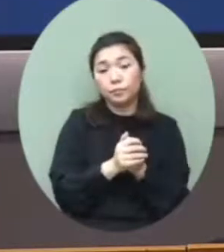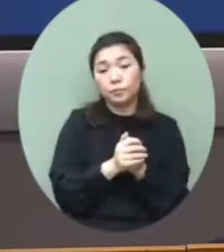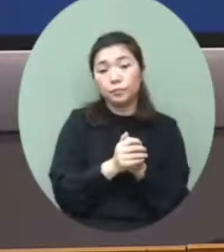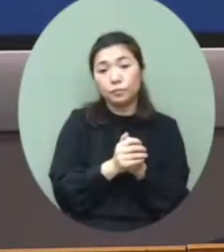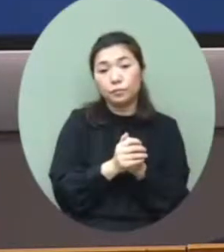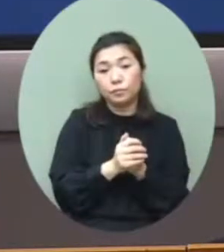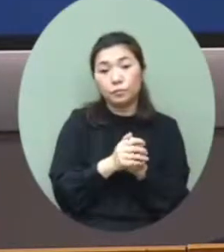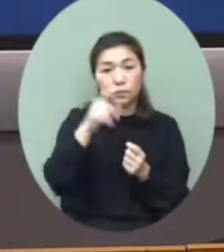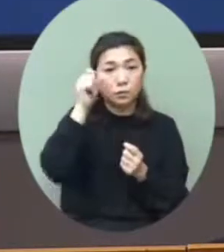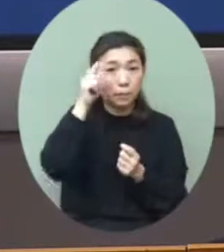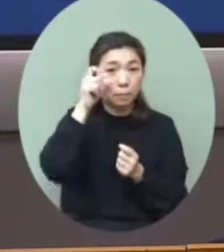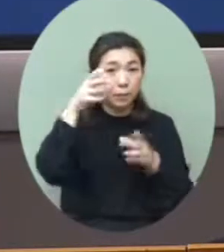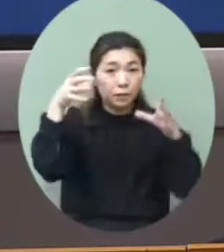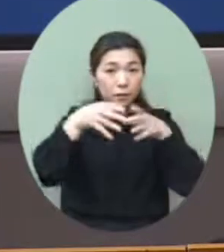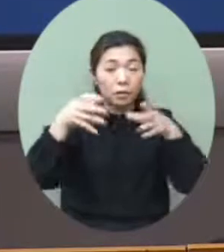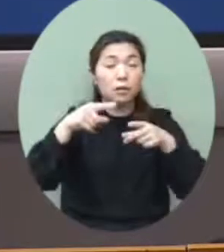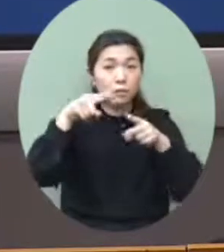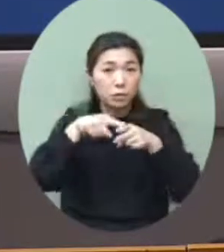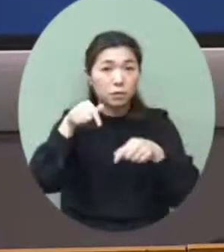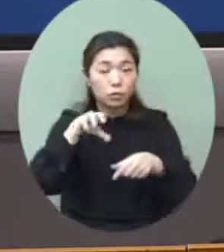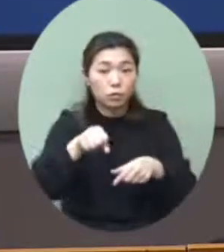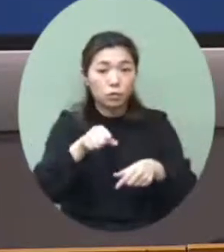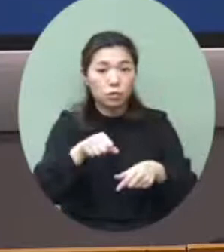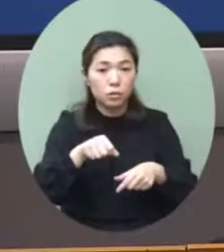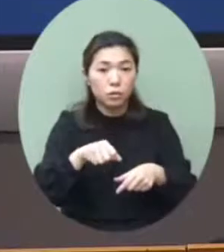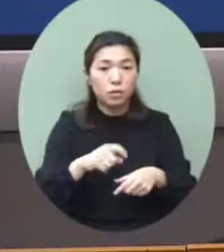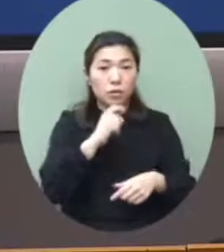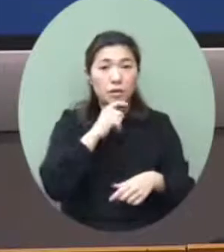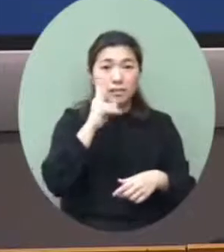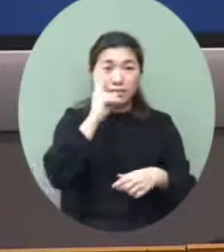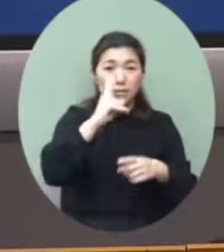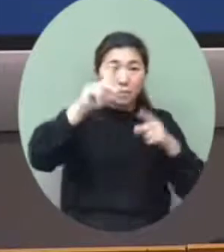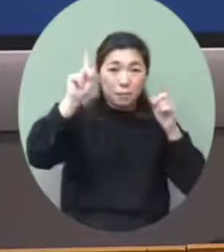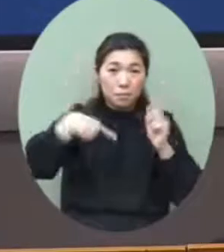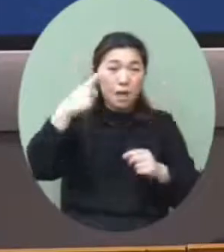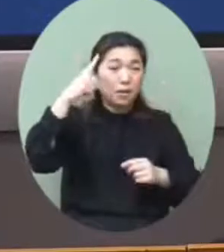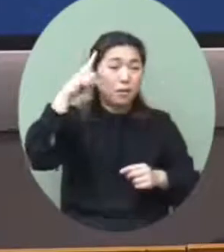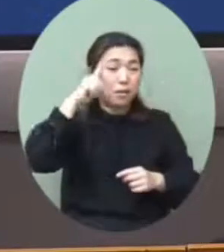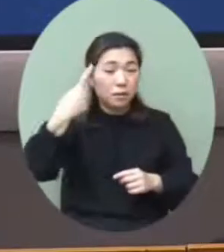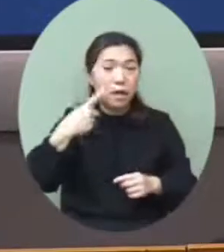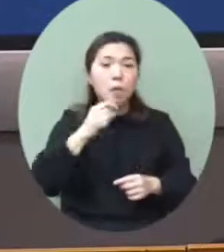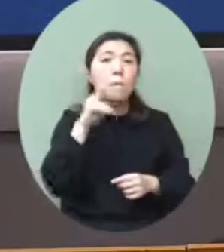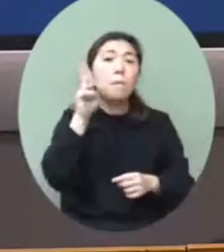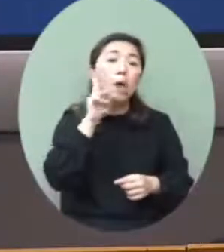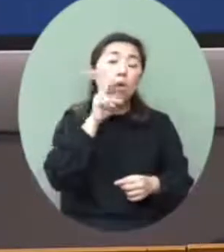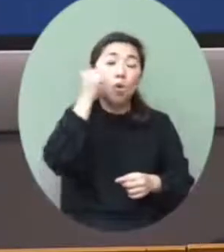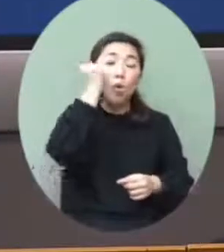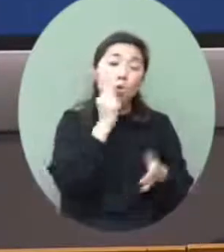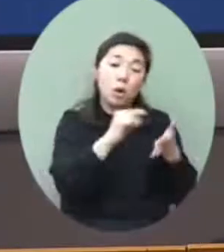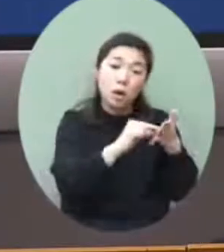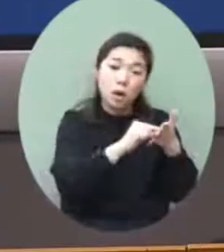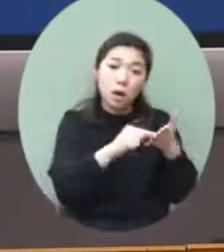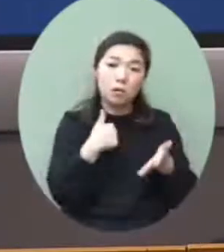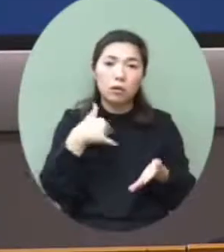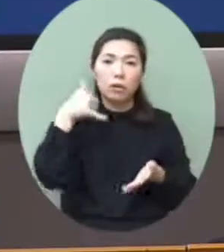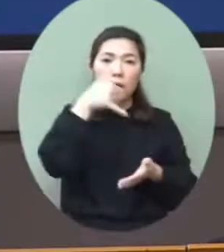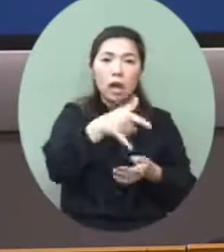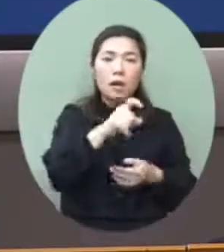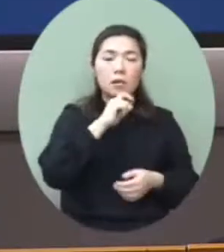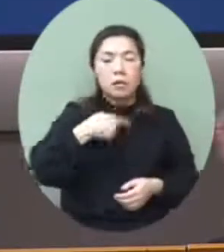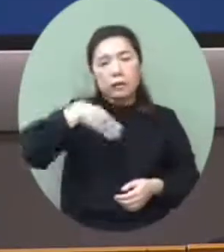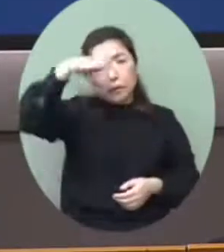For those who are deemed to be high risk or those from certain sectors, we have to consume 2 million test kits per